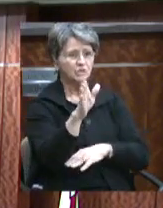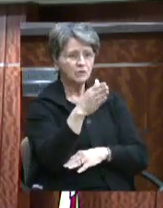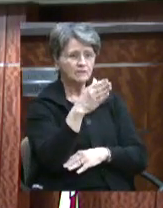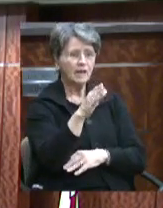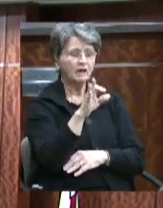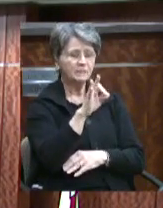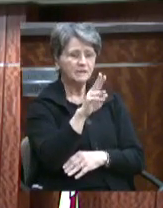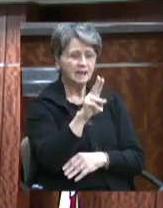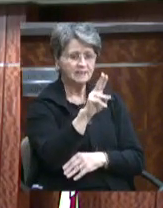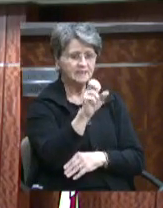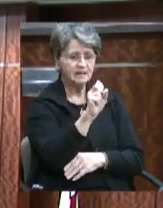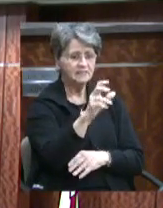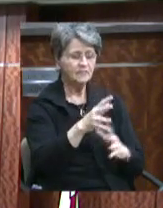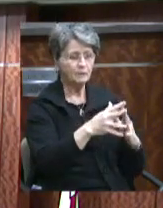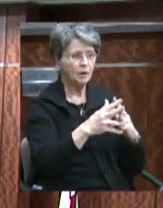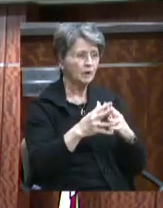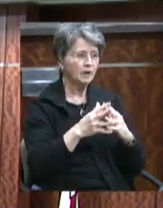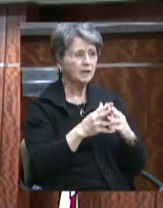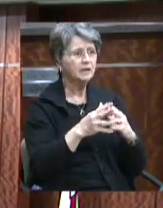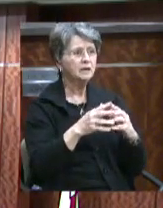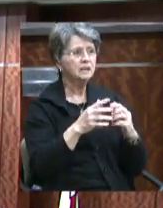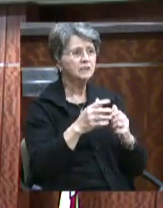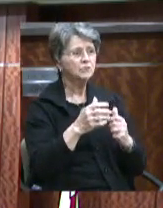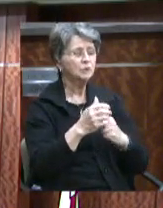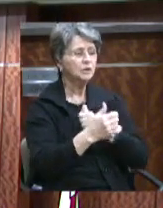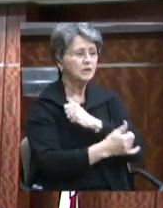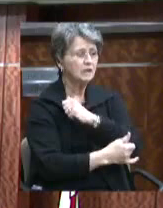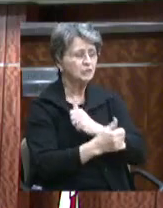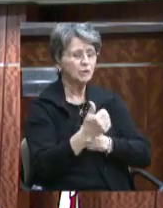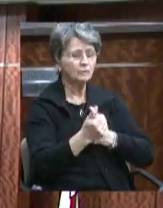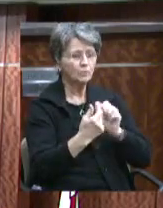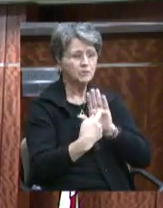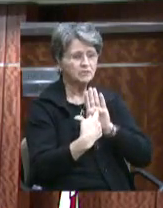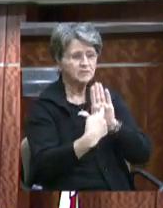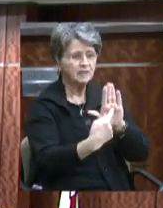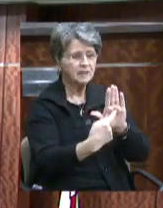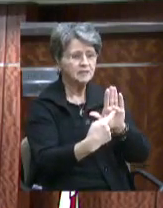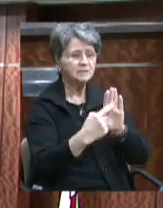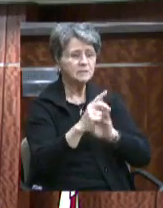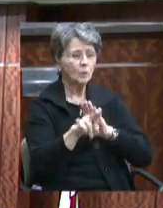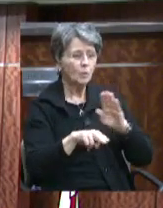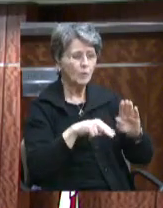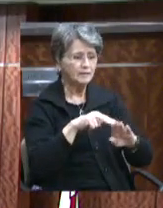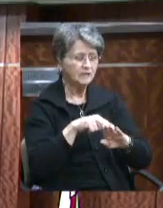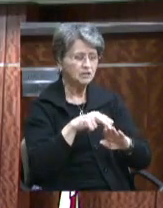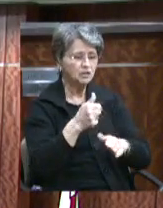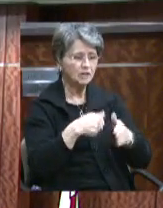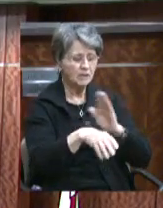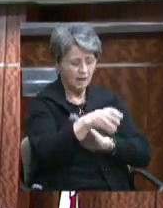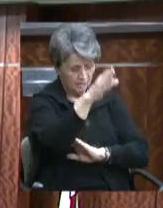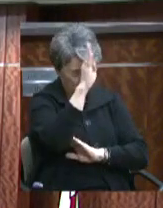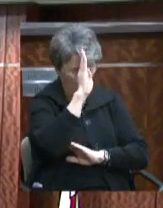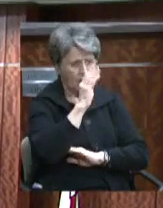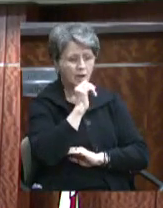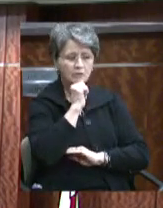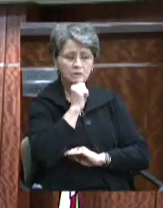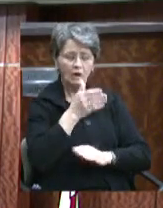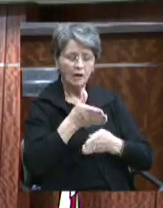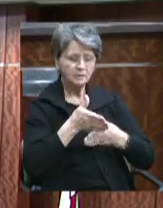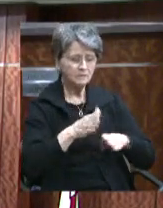flag of the United States of America and to the republic for which it stands, one nation, under